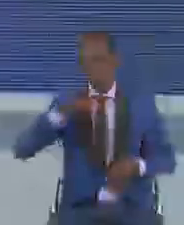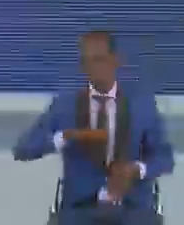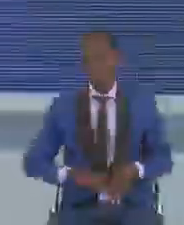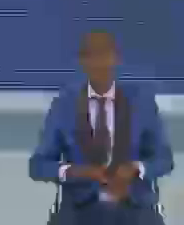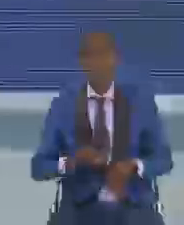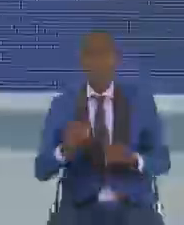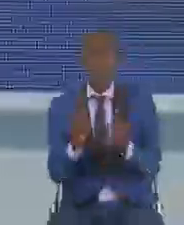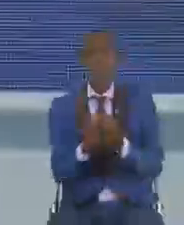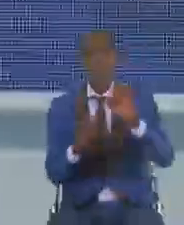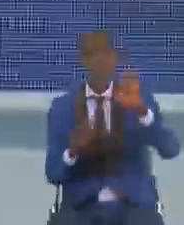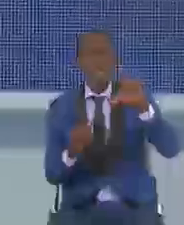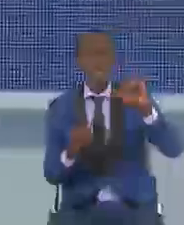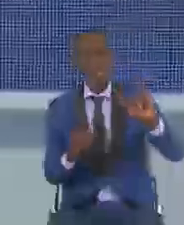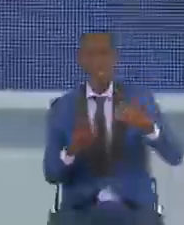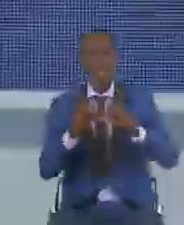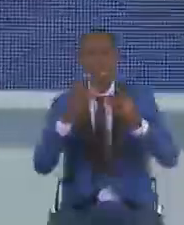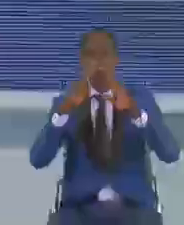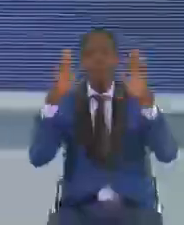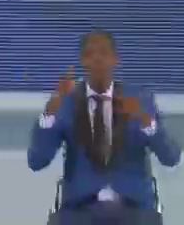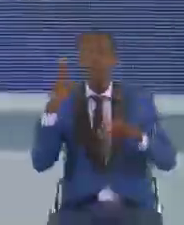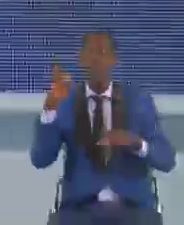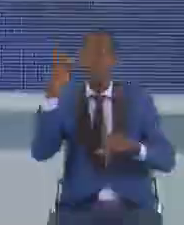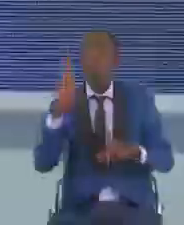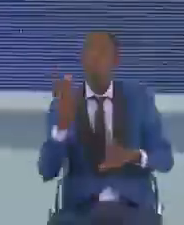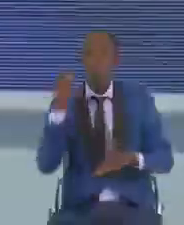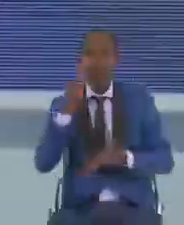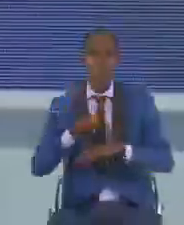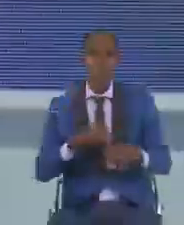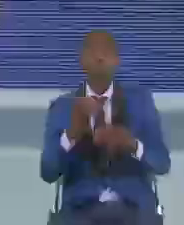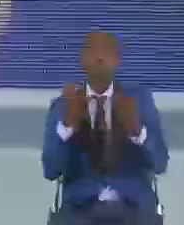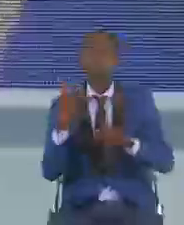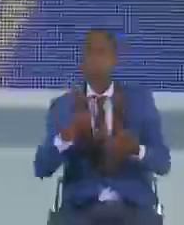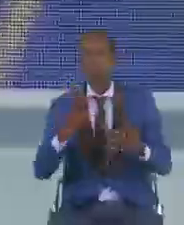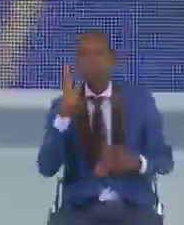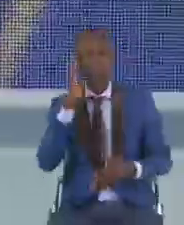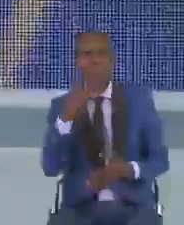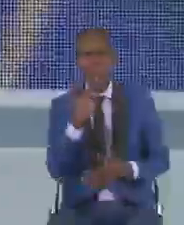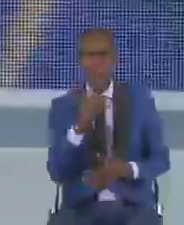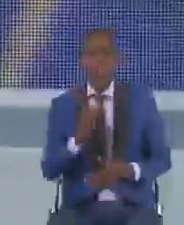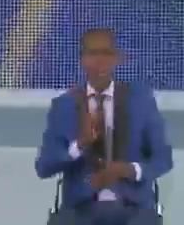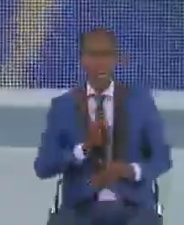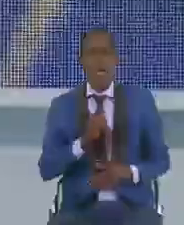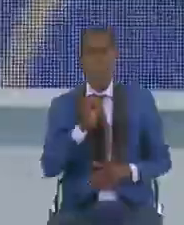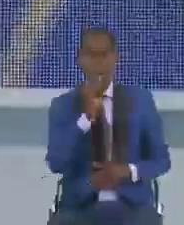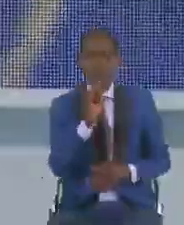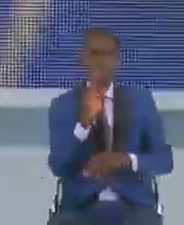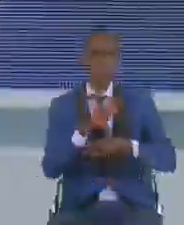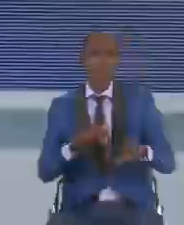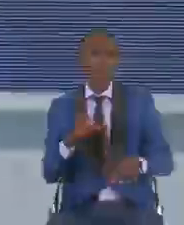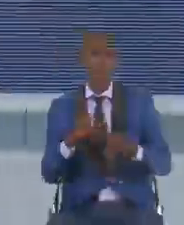in the temple, he was appointed. Any of them could have said, I am appointed.